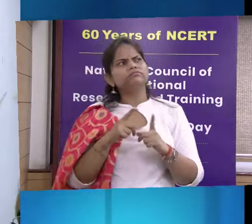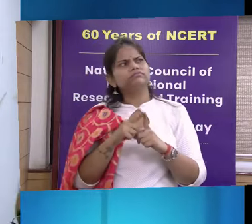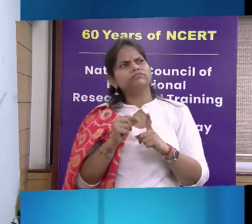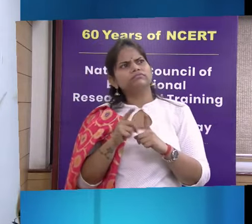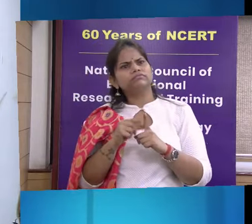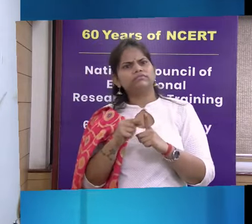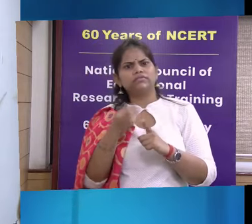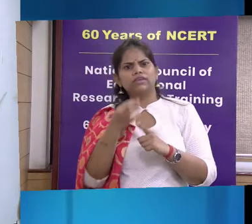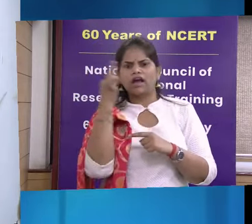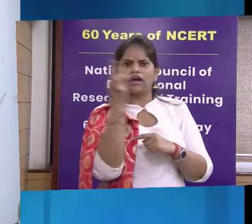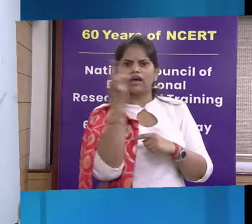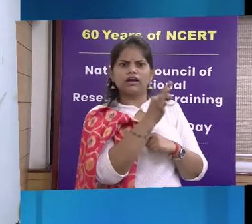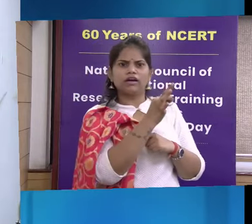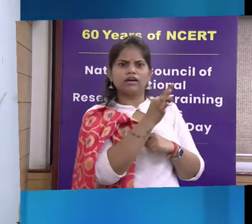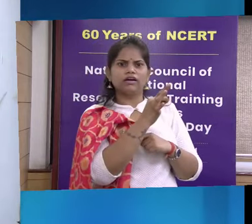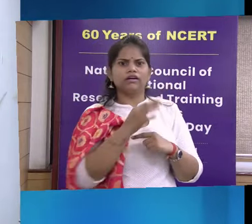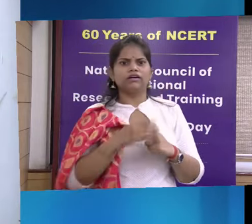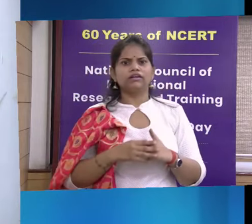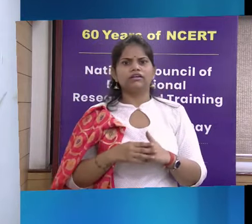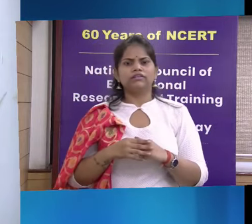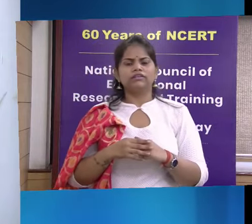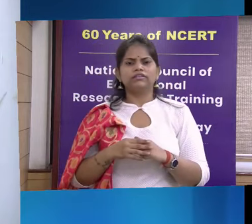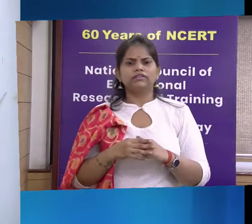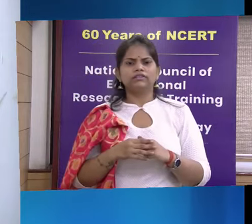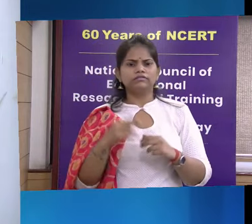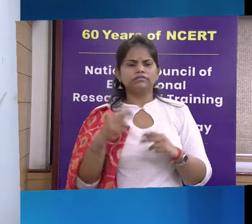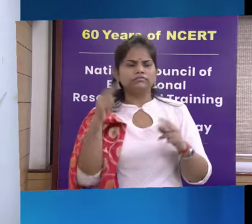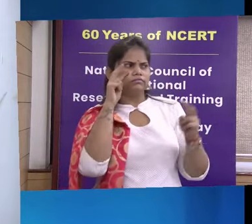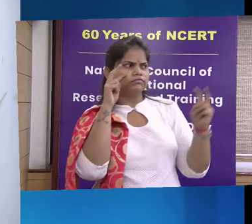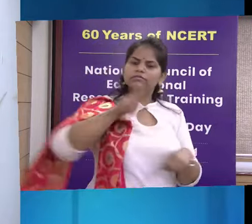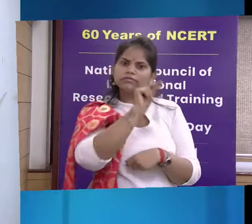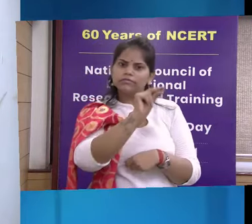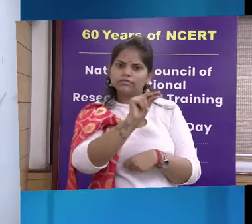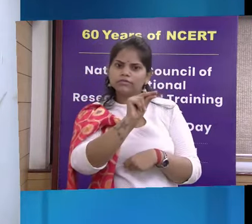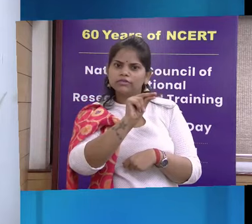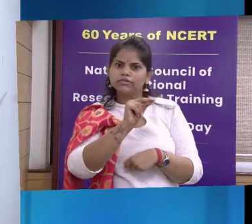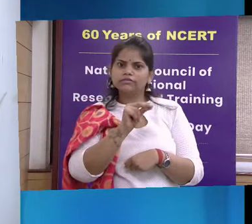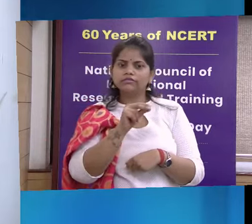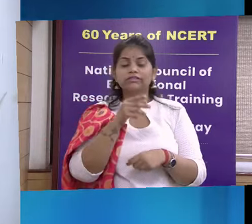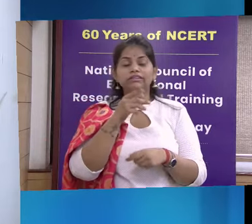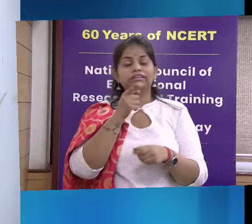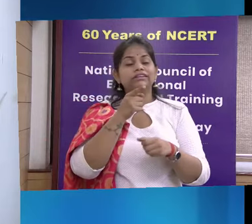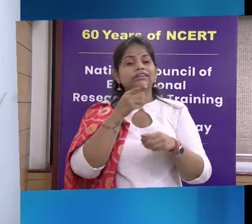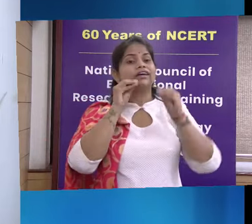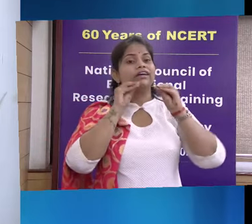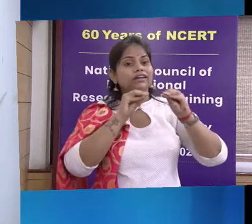asked as they looked at each other in perplexity.